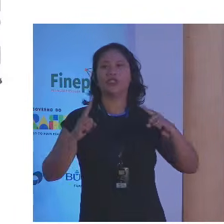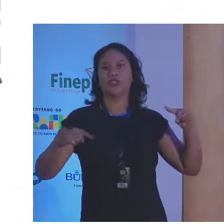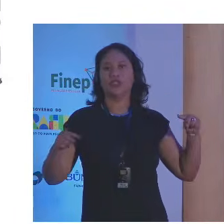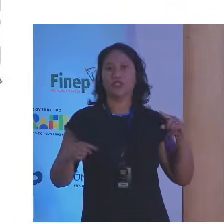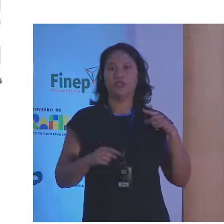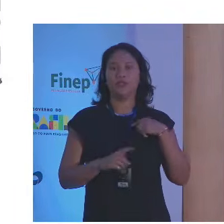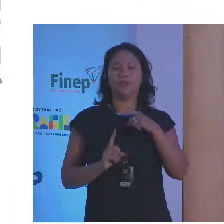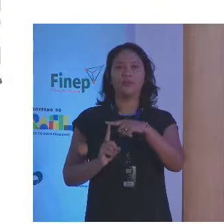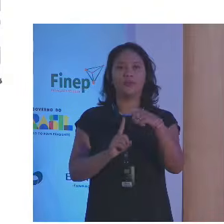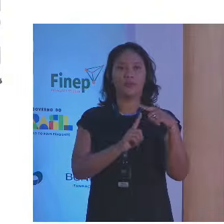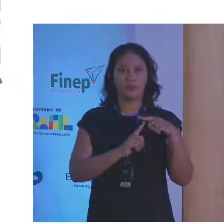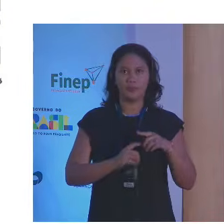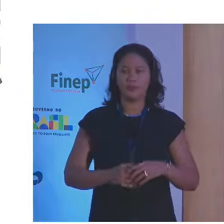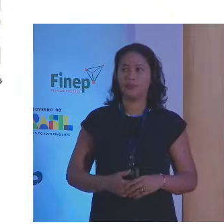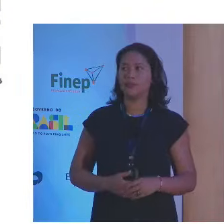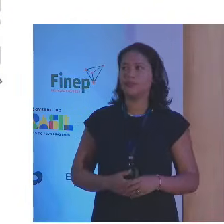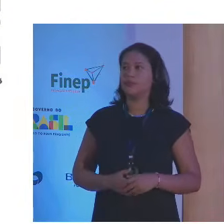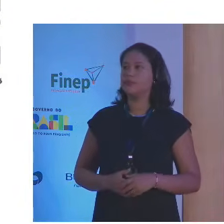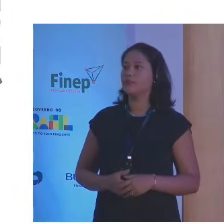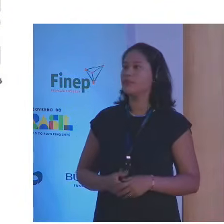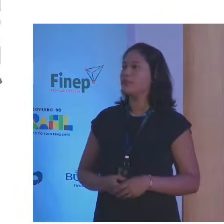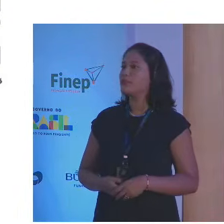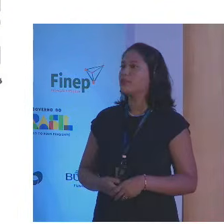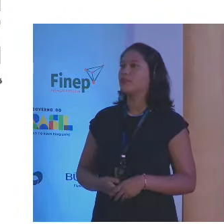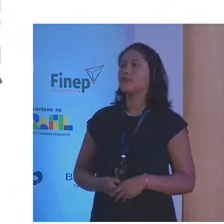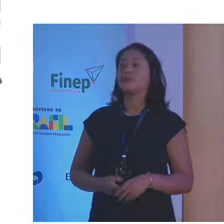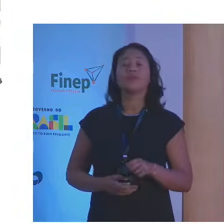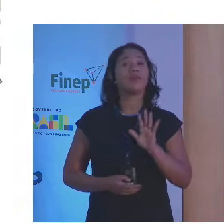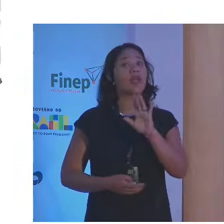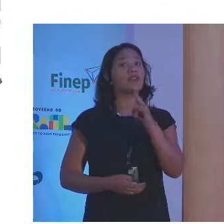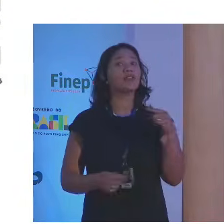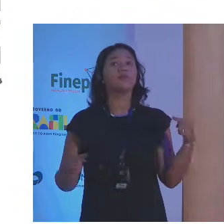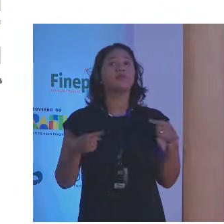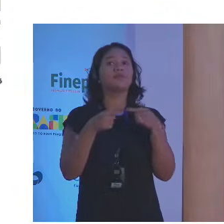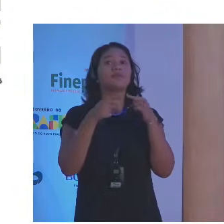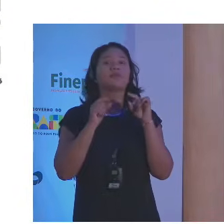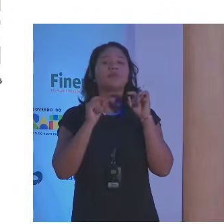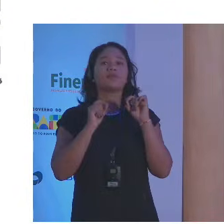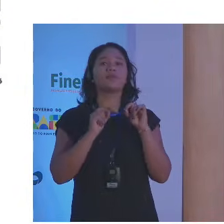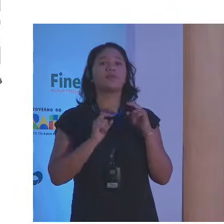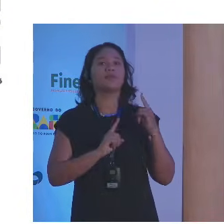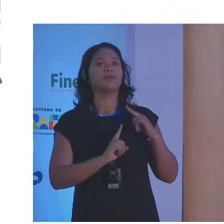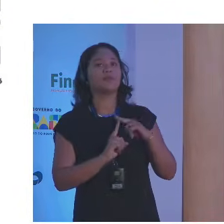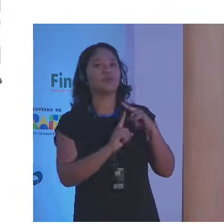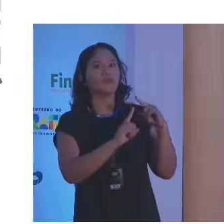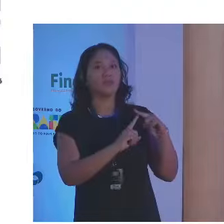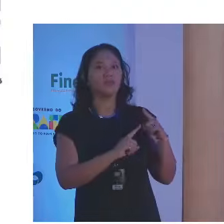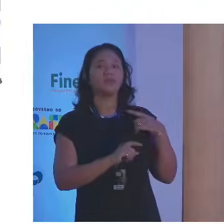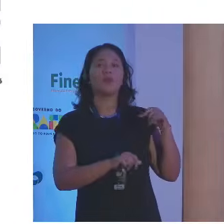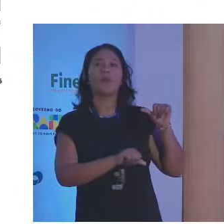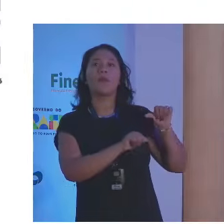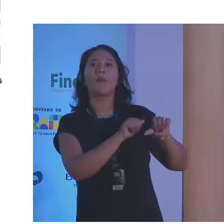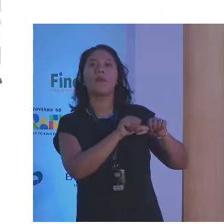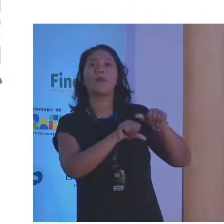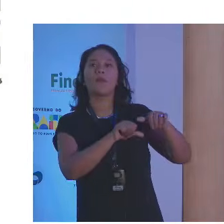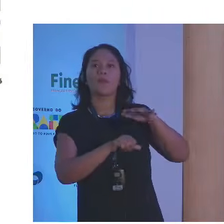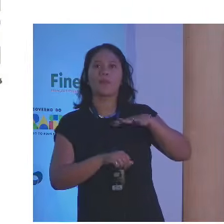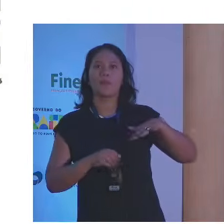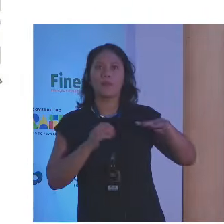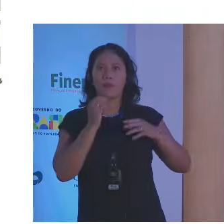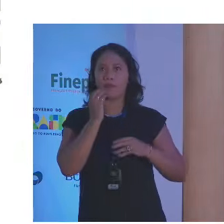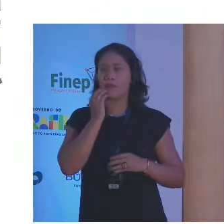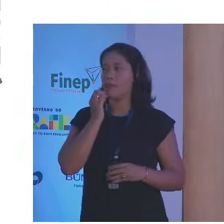times. But the key has to do with the rate of change of the different phenomena. Let me go to the next slide